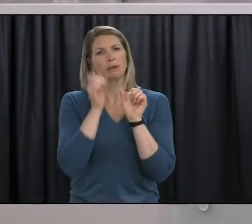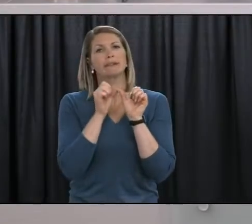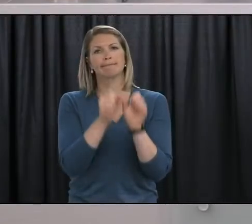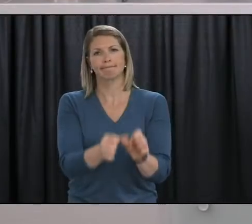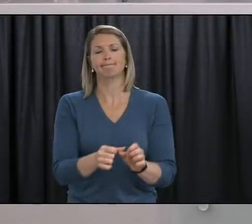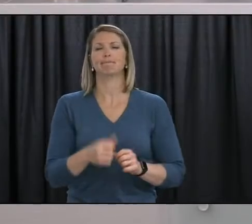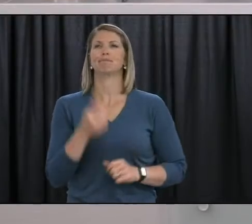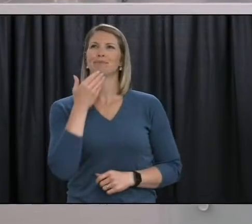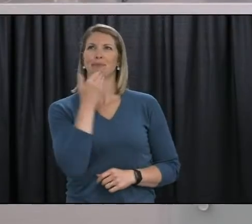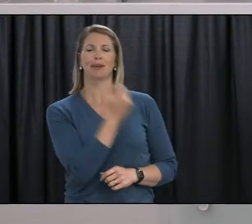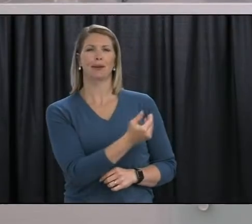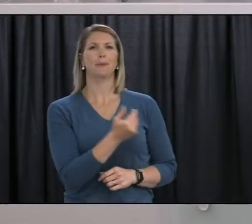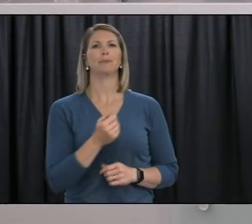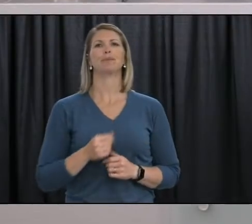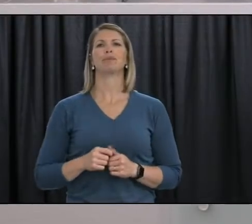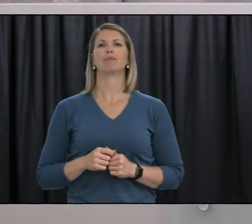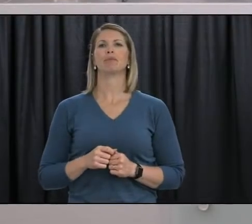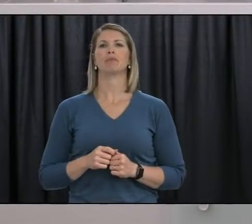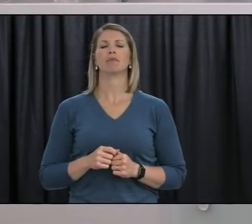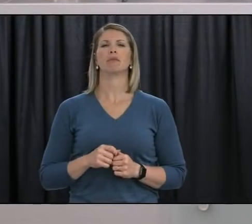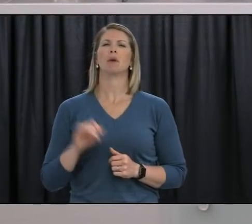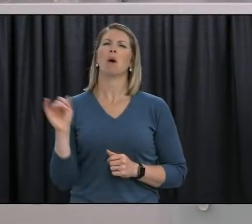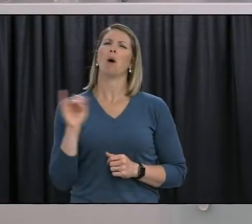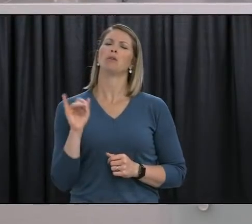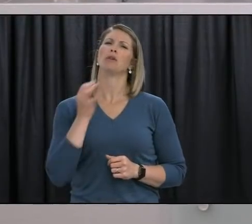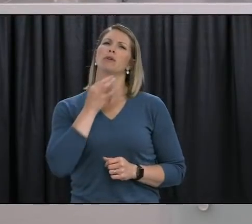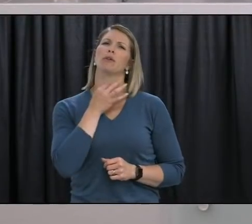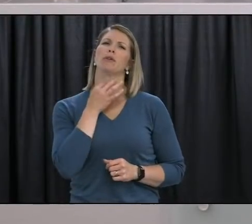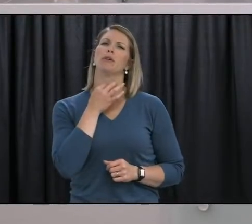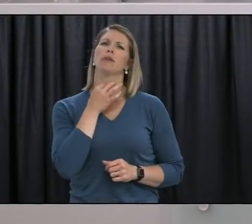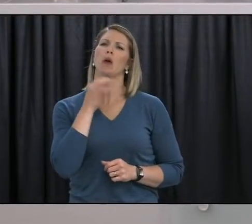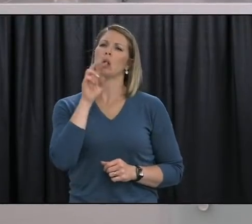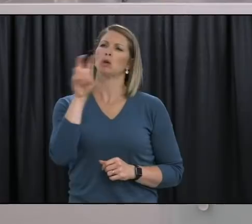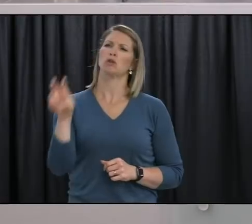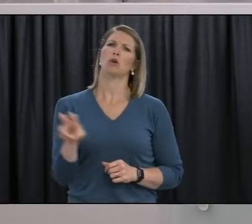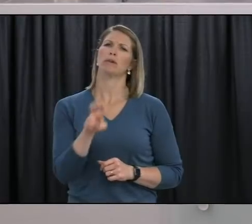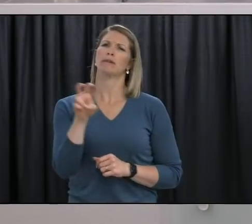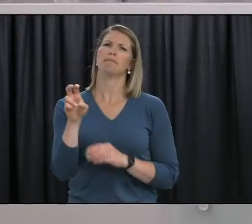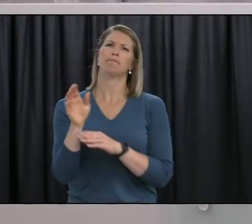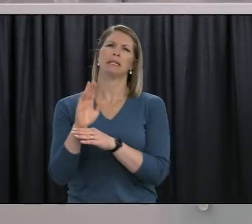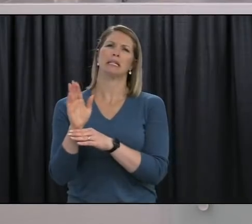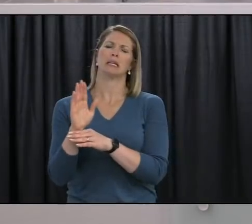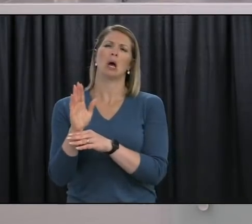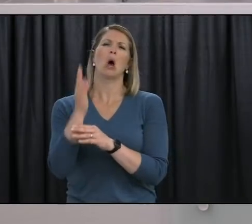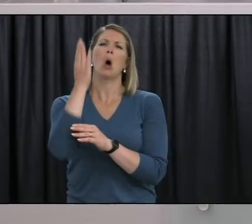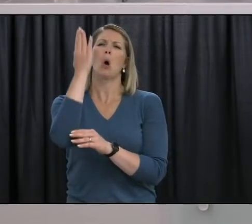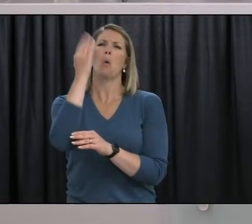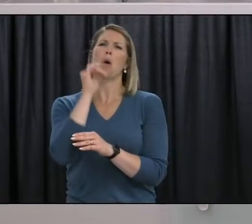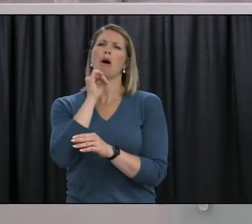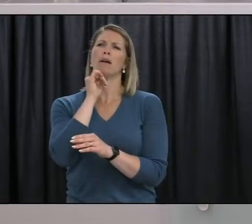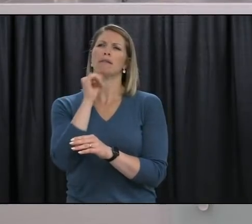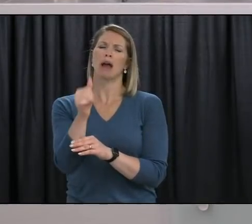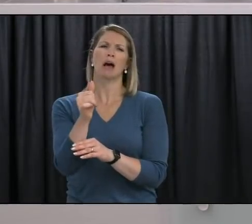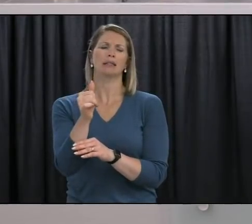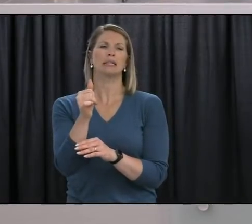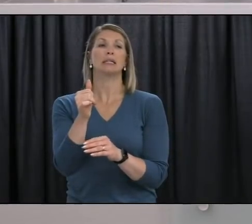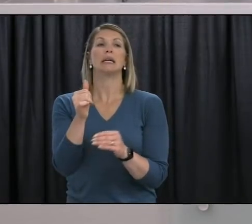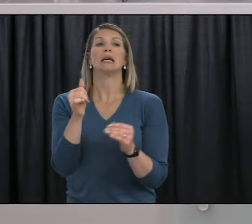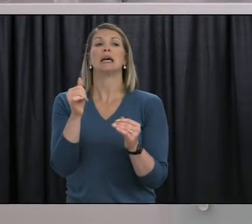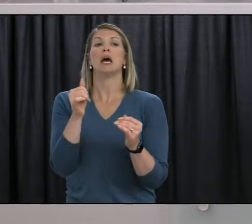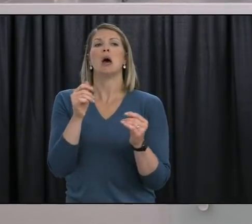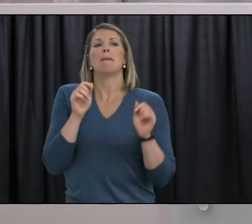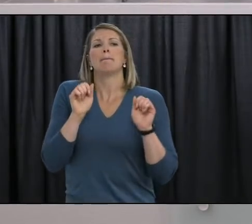Thank you. And those in the tourism industry are wondering why there hasn't been something like a tentative date set for reopening borders, so they can figure out things